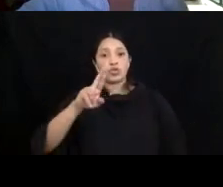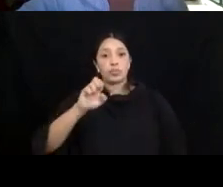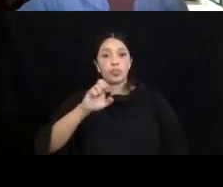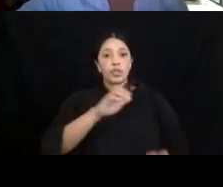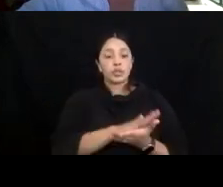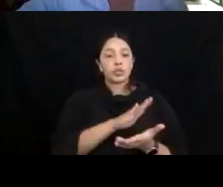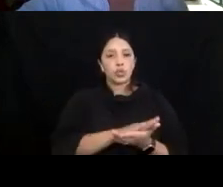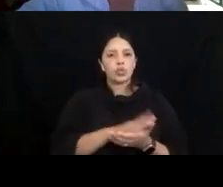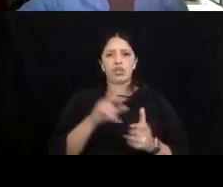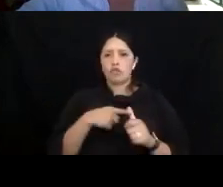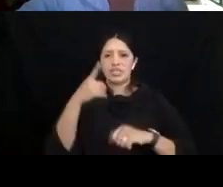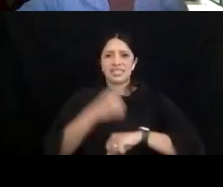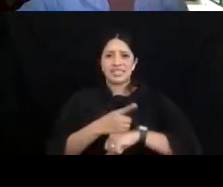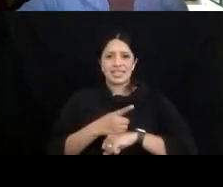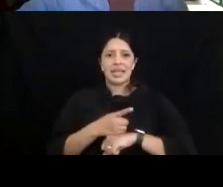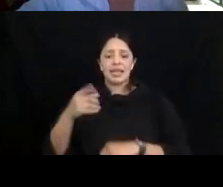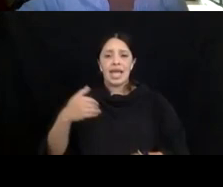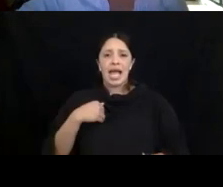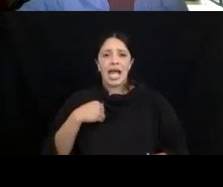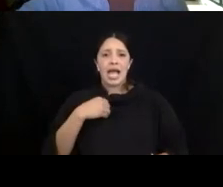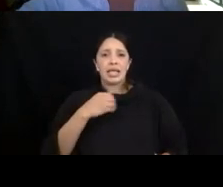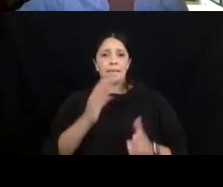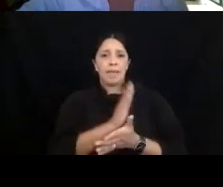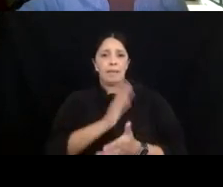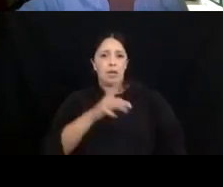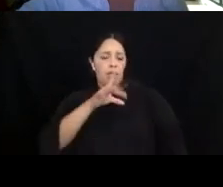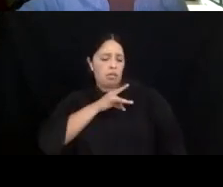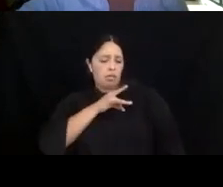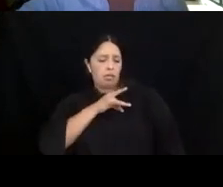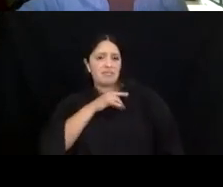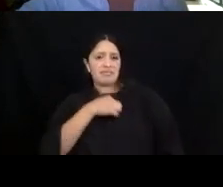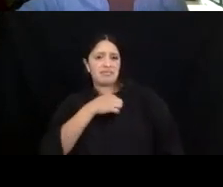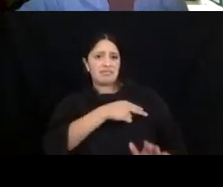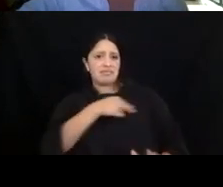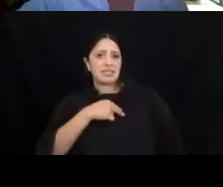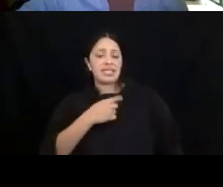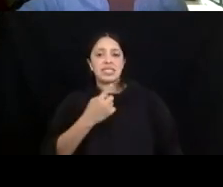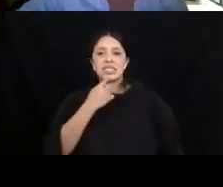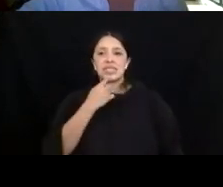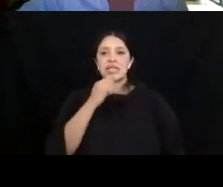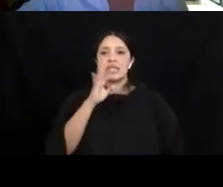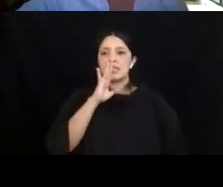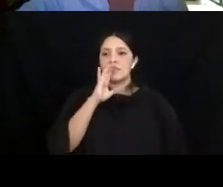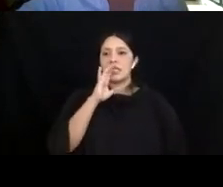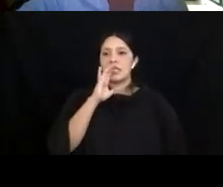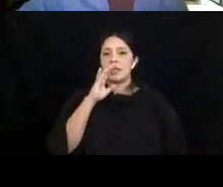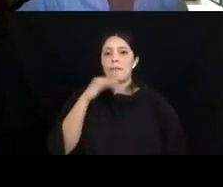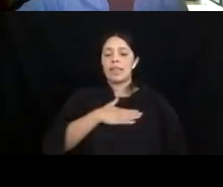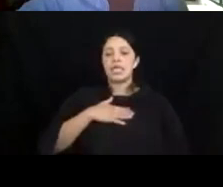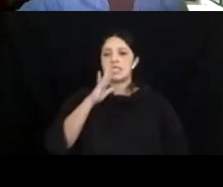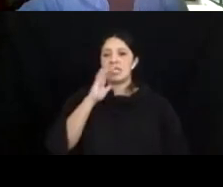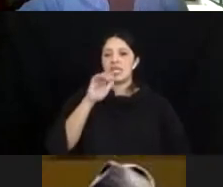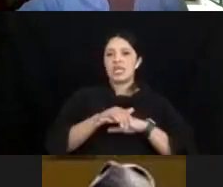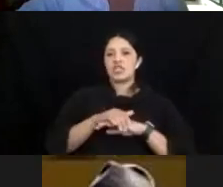with a note pinned to his shirt that said, please speak English at home.